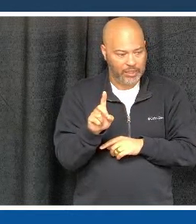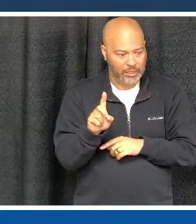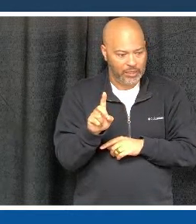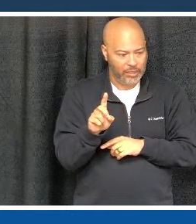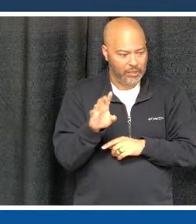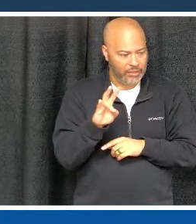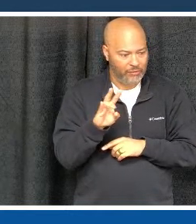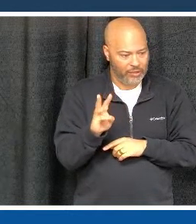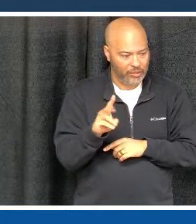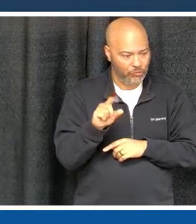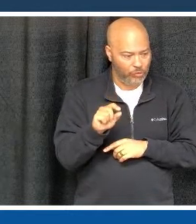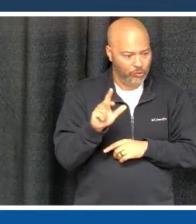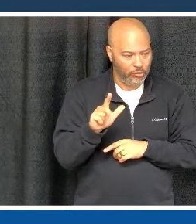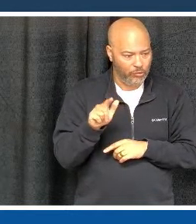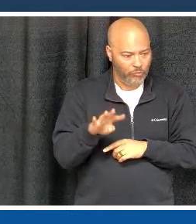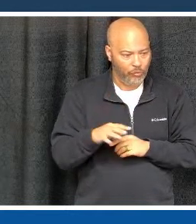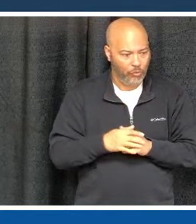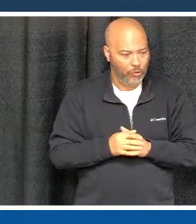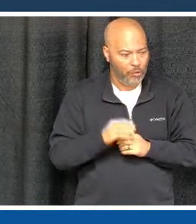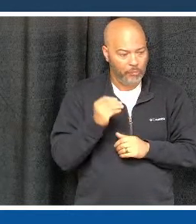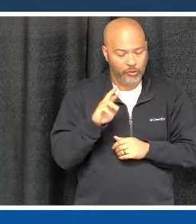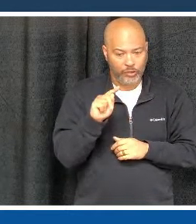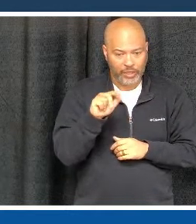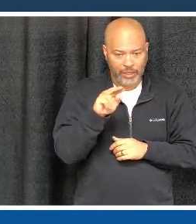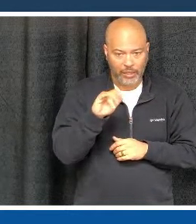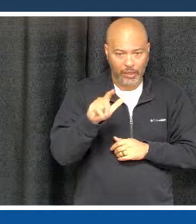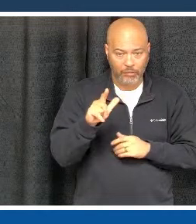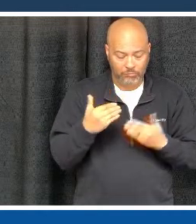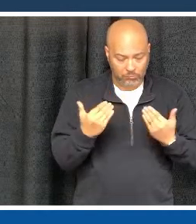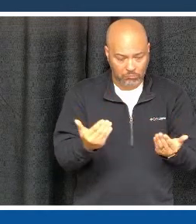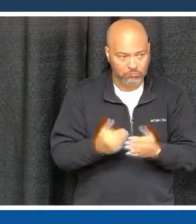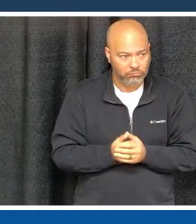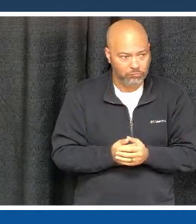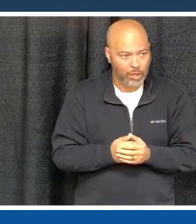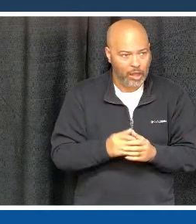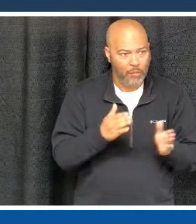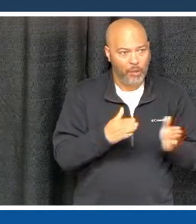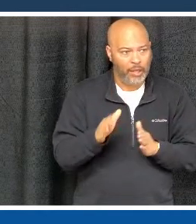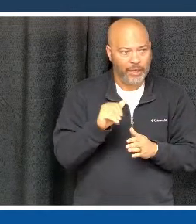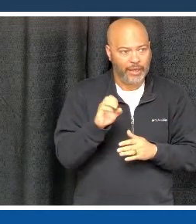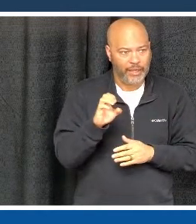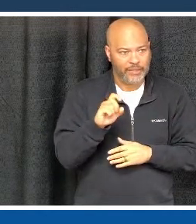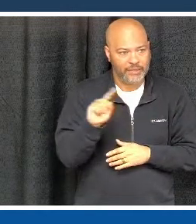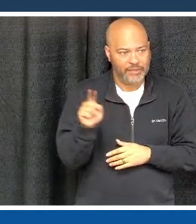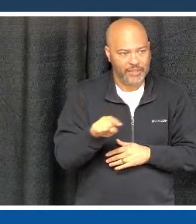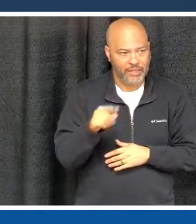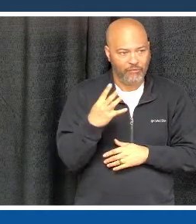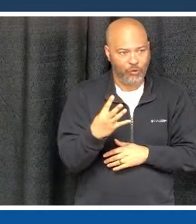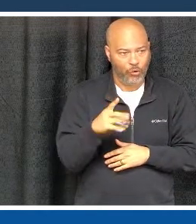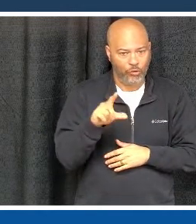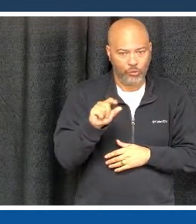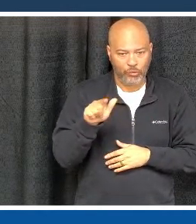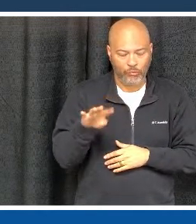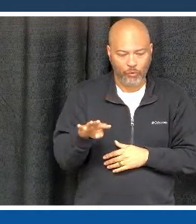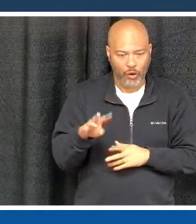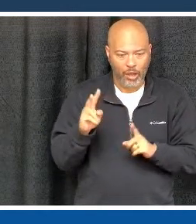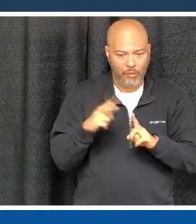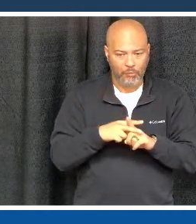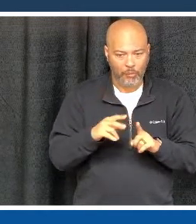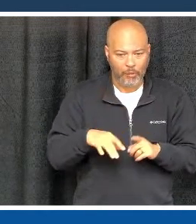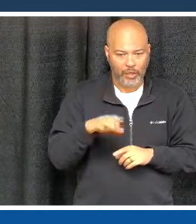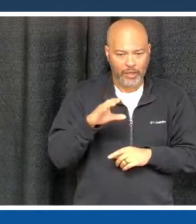76, 2023-24. Mr. Tyndall, please, sir. This is Planning Commission Case Z4 2024, application